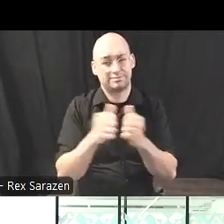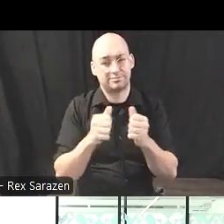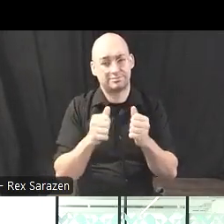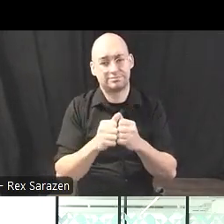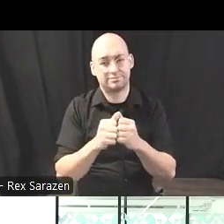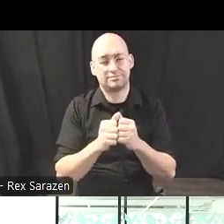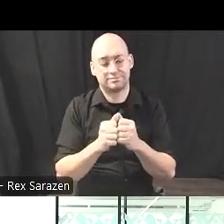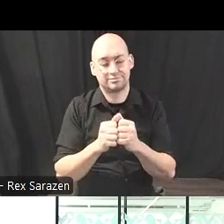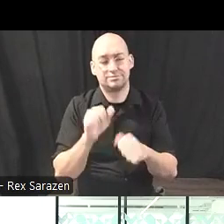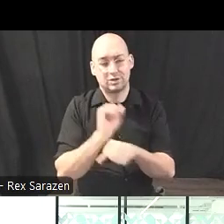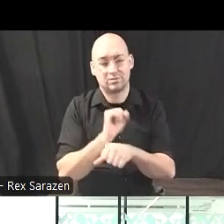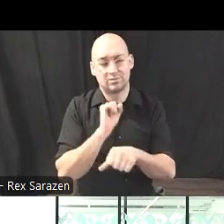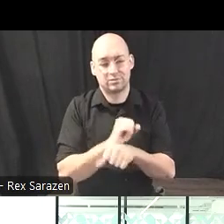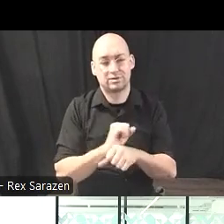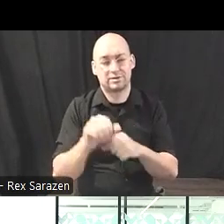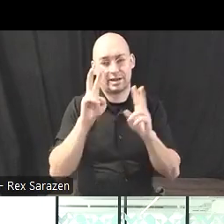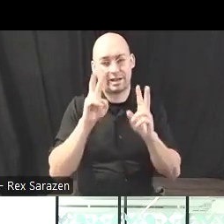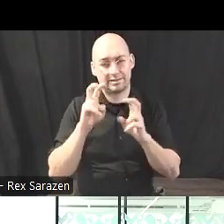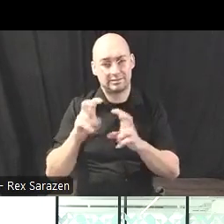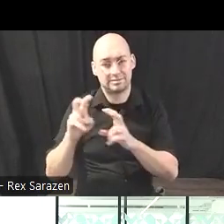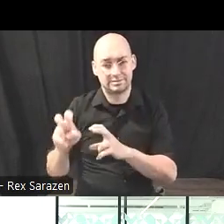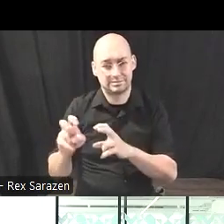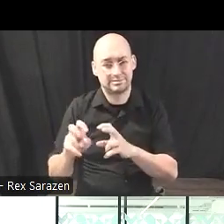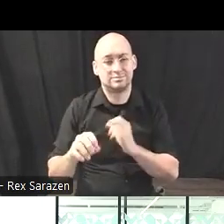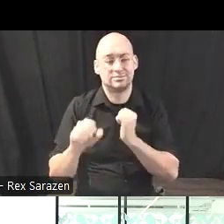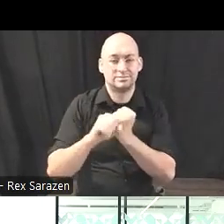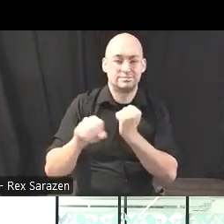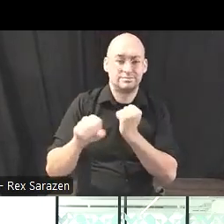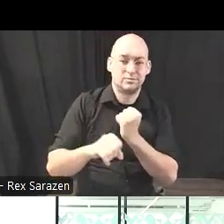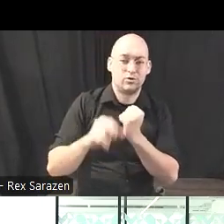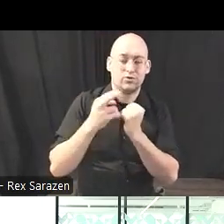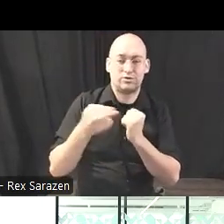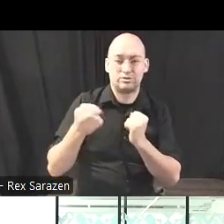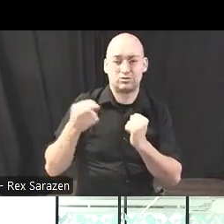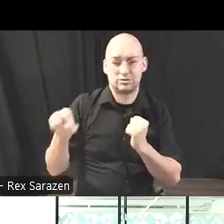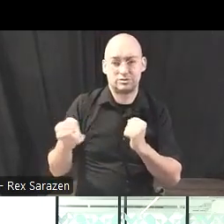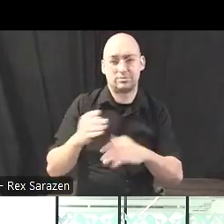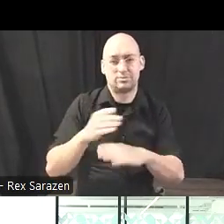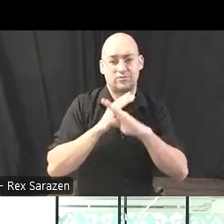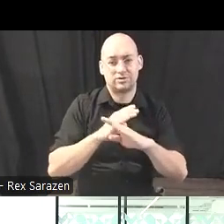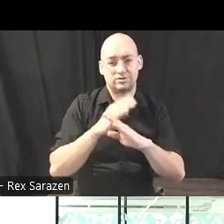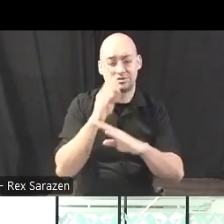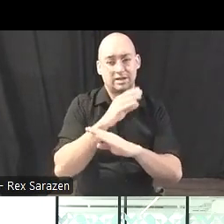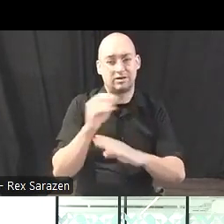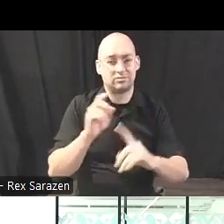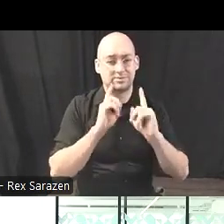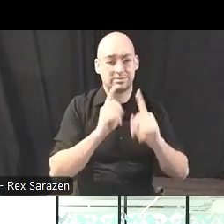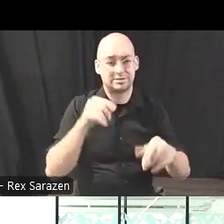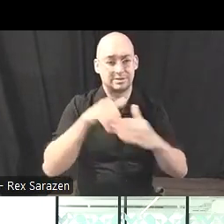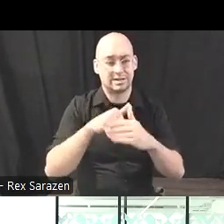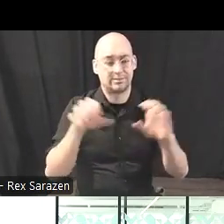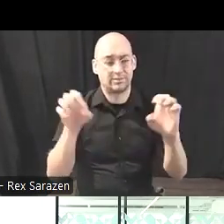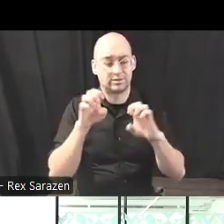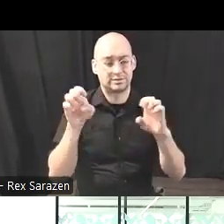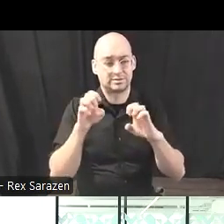this analysis and then promoting resources for both the prevention and response during times of